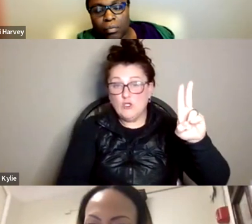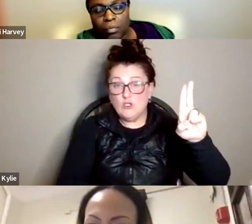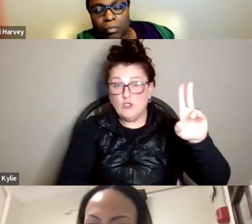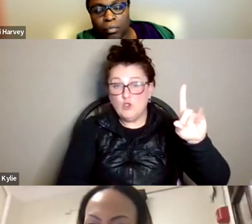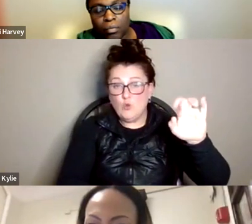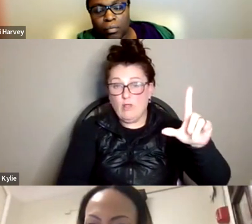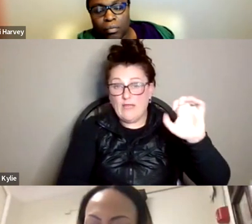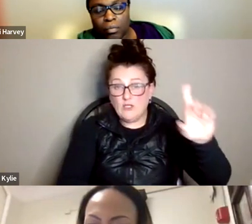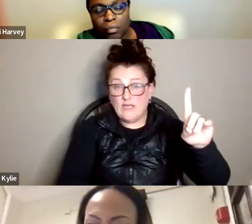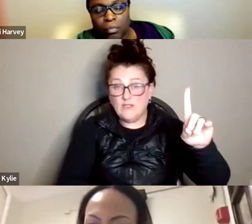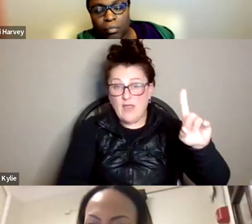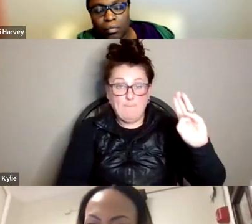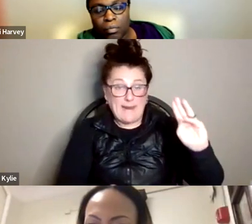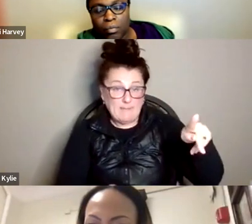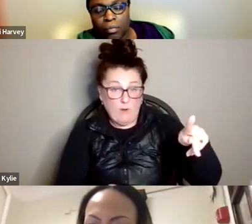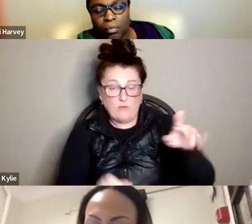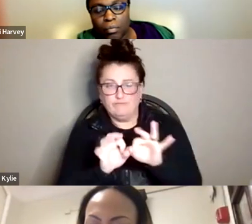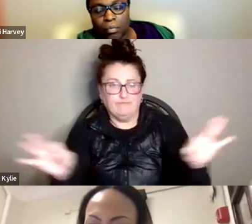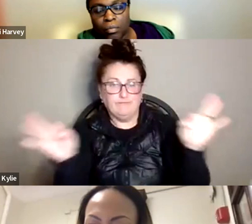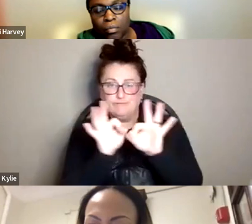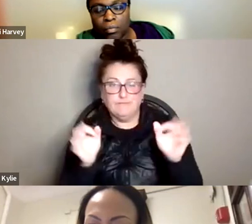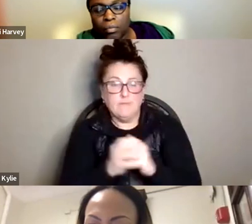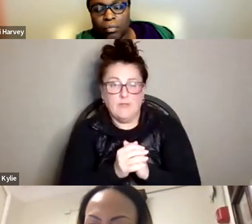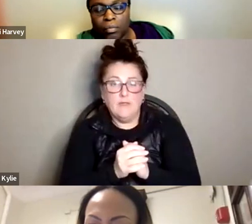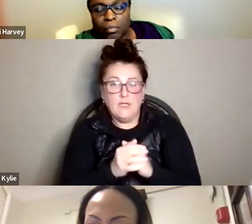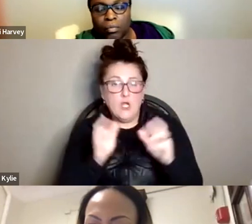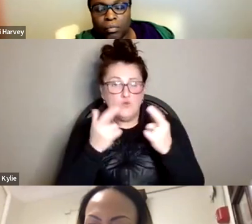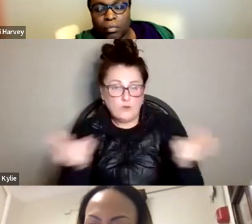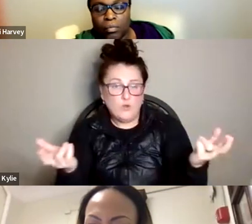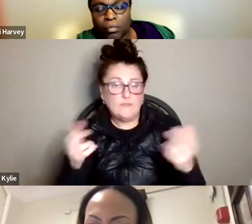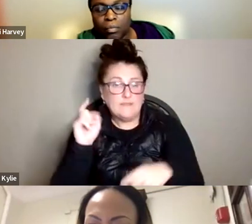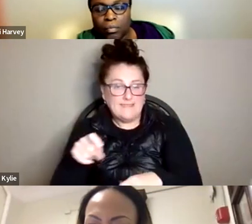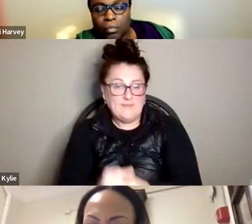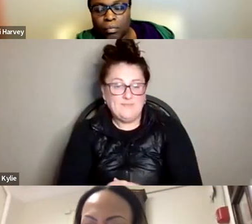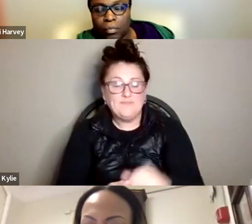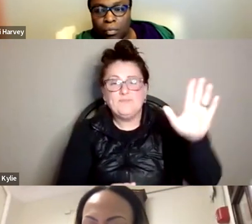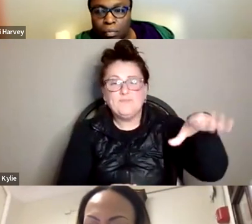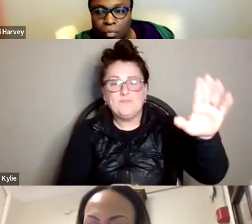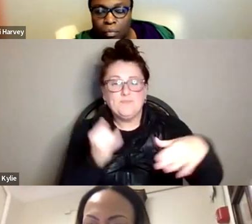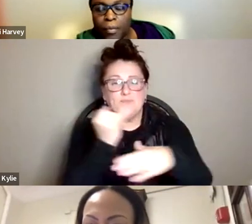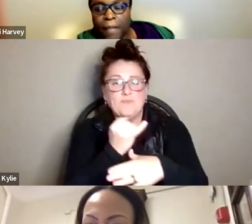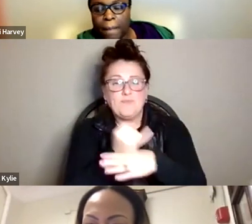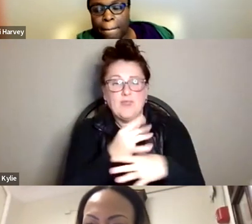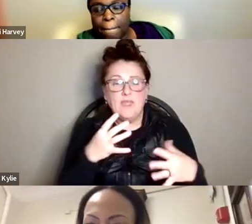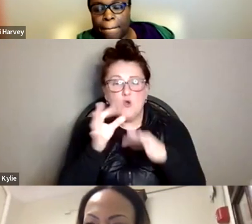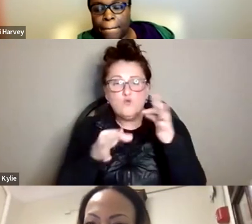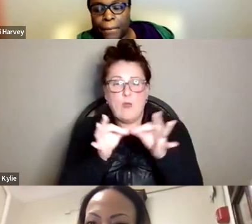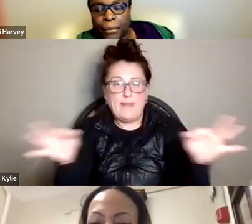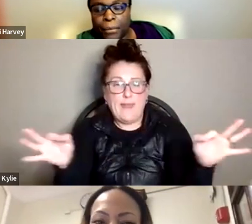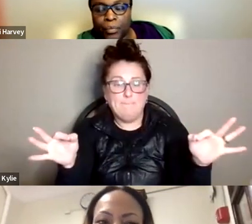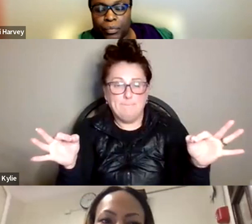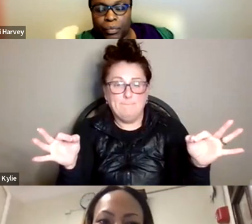Park is key in getting the necessary resources. Mr. Jenkins, if you could just wrap